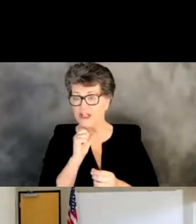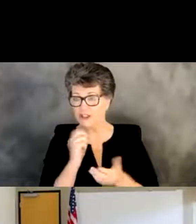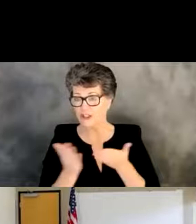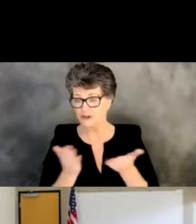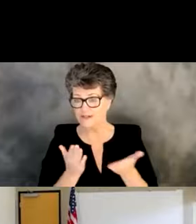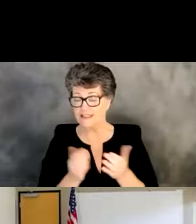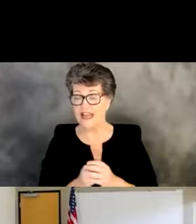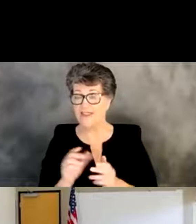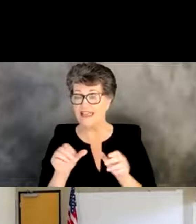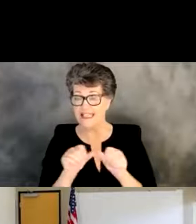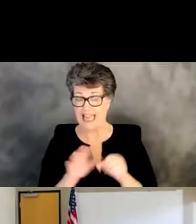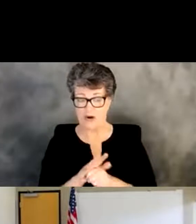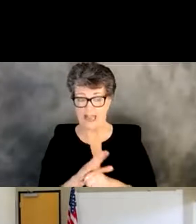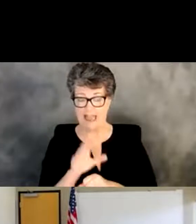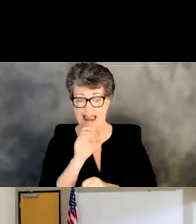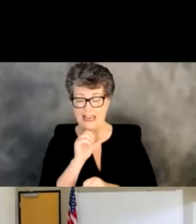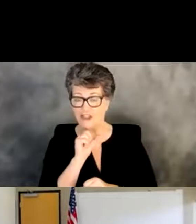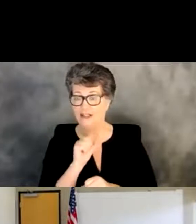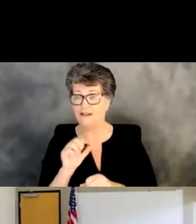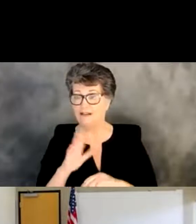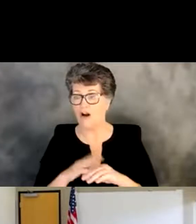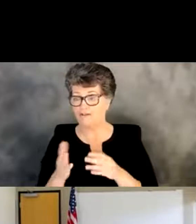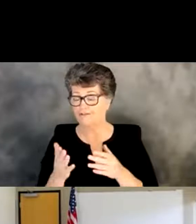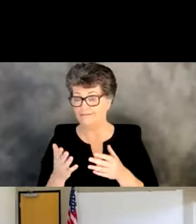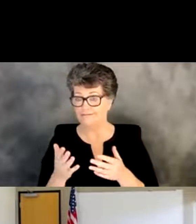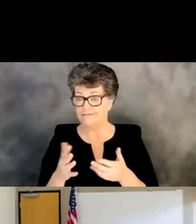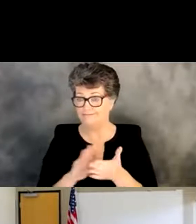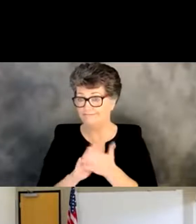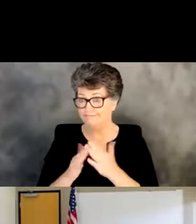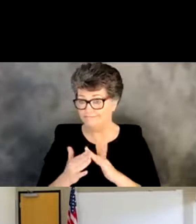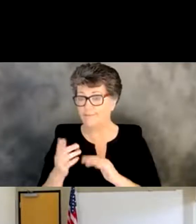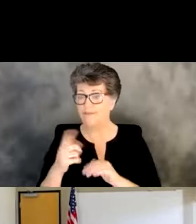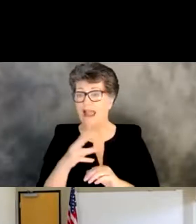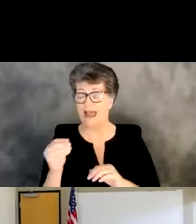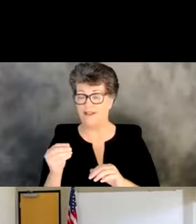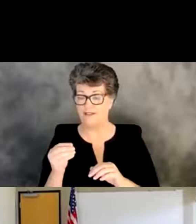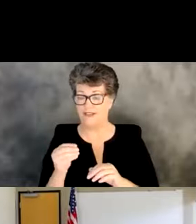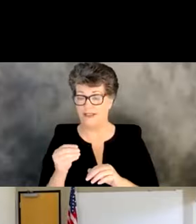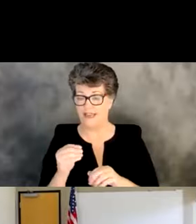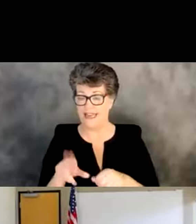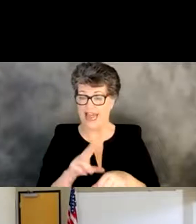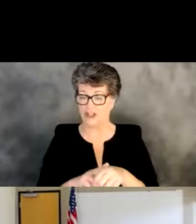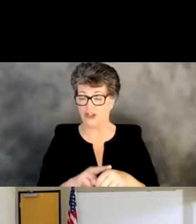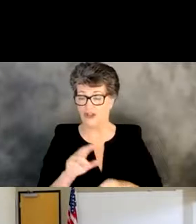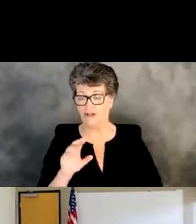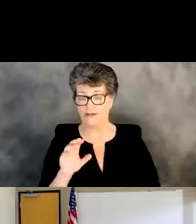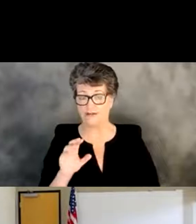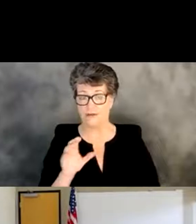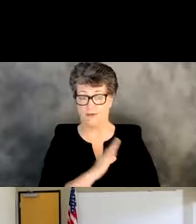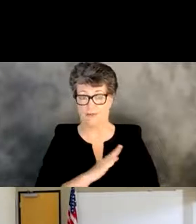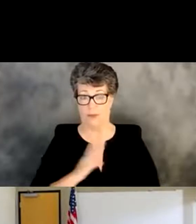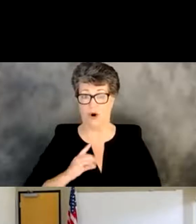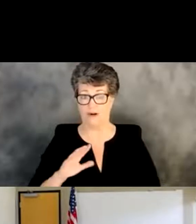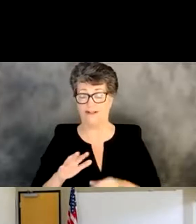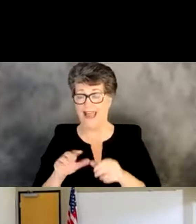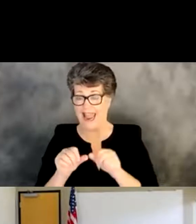the Area Agency on Aging for that county, and a member of the National C4A Board, Area Agency